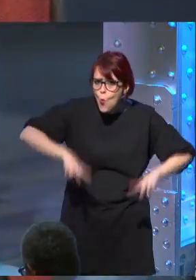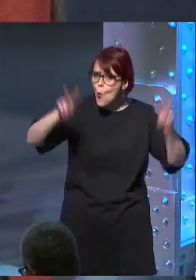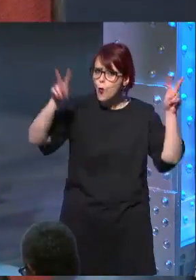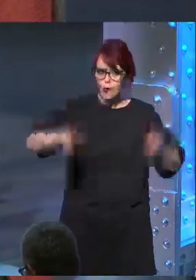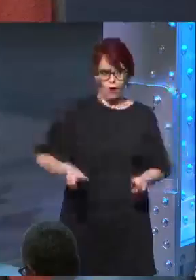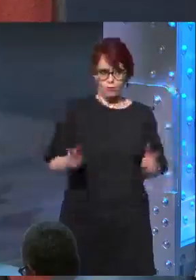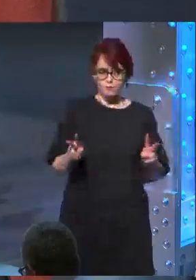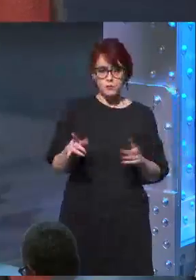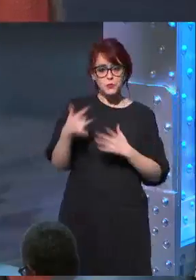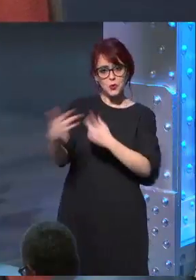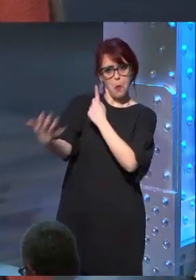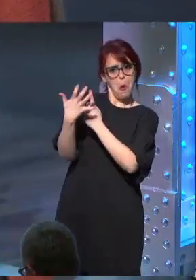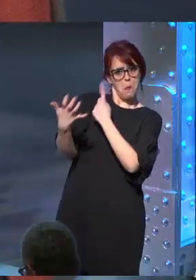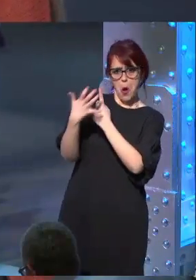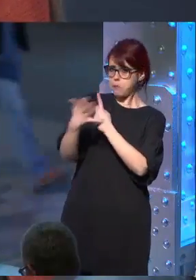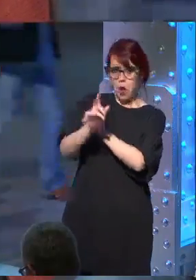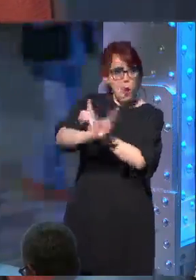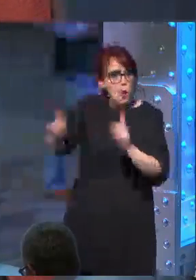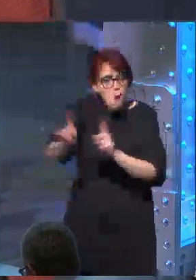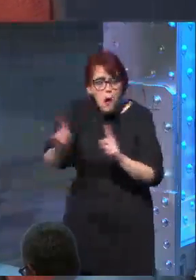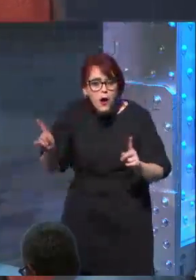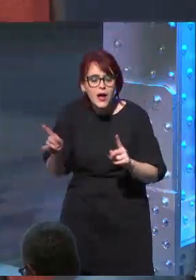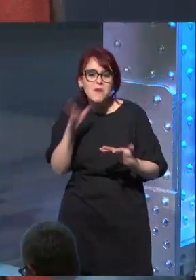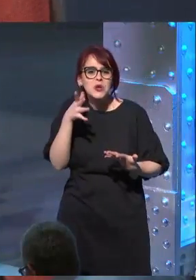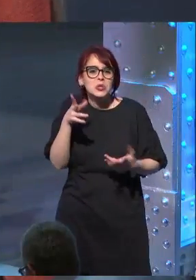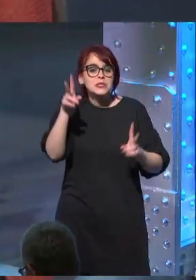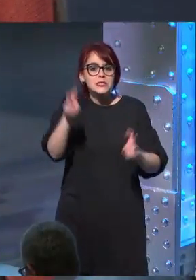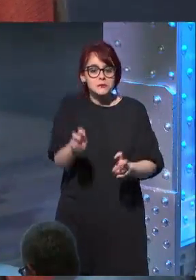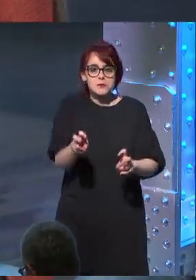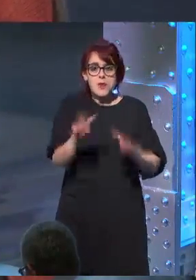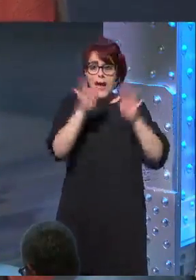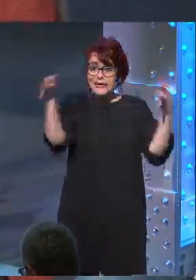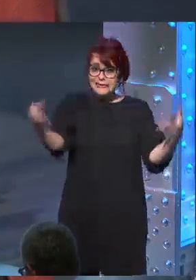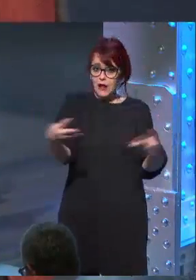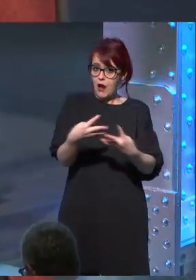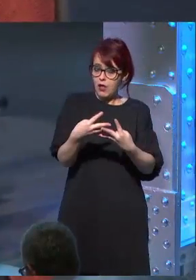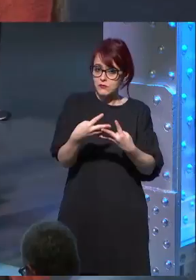haven't endured it myself, but if